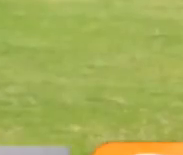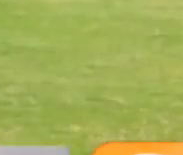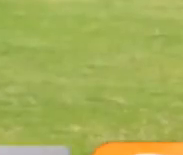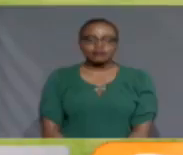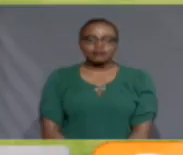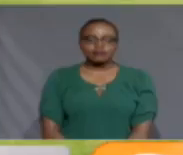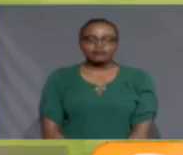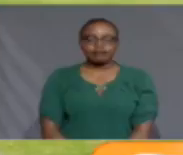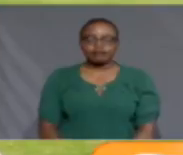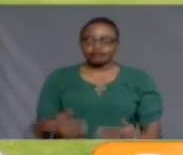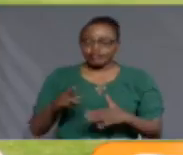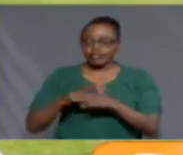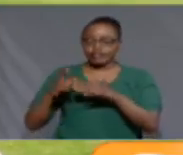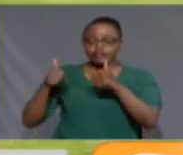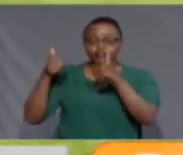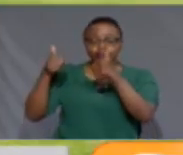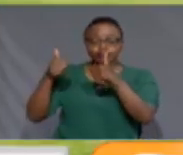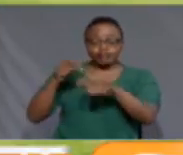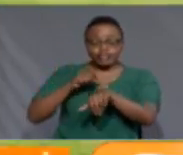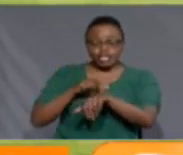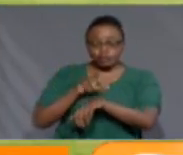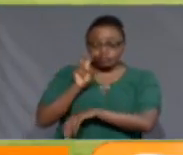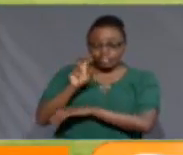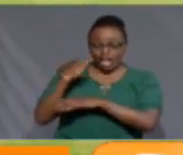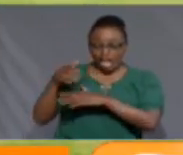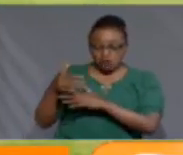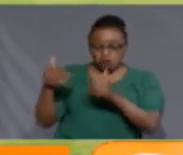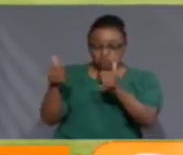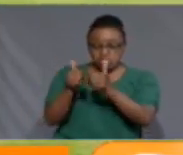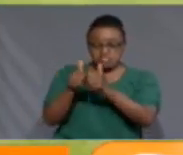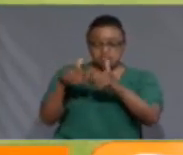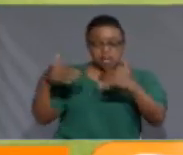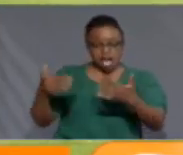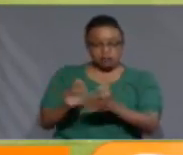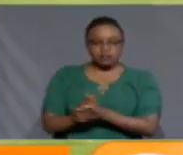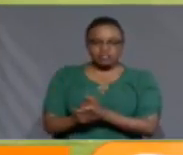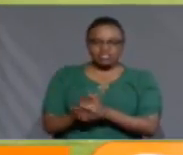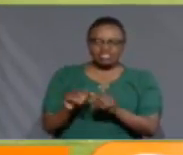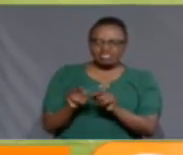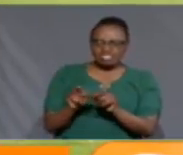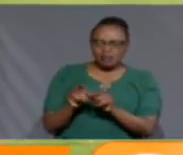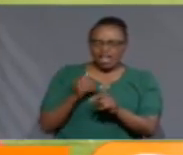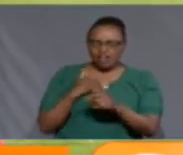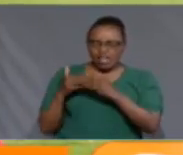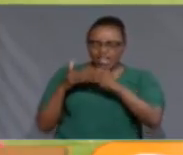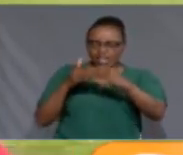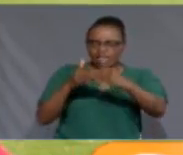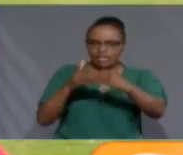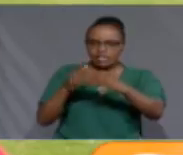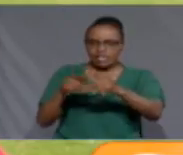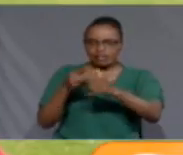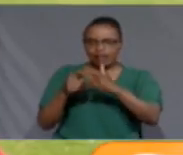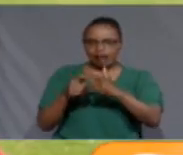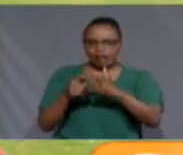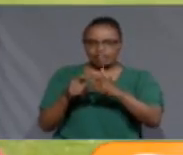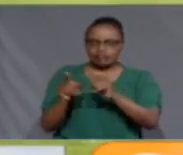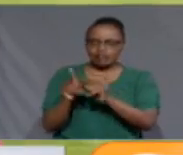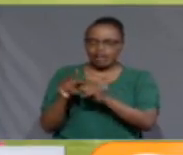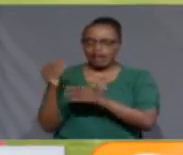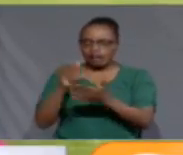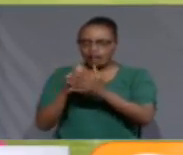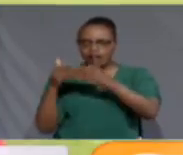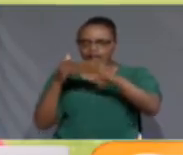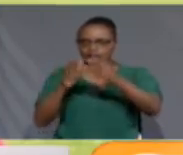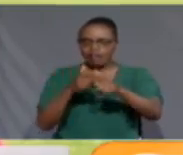Matokeo yako sawa kwa sababu ukiangalia vile imekuwa game eh imekuwa 50-50 tuko na lead wakakuja 1-1 waka lead